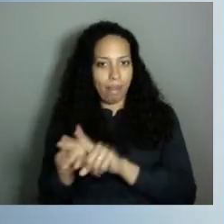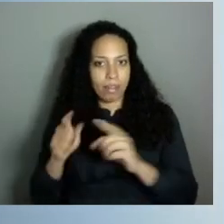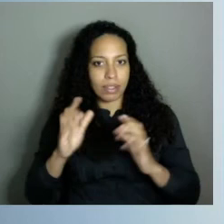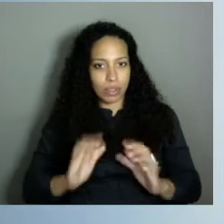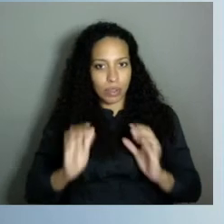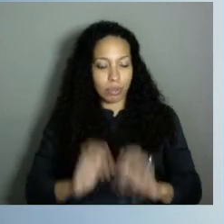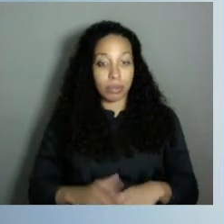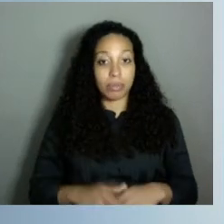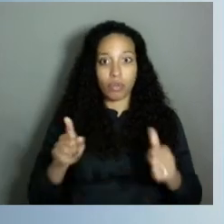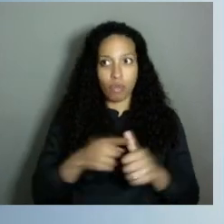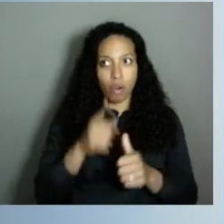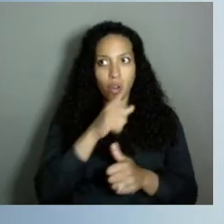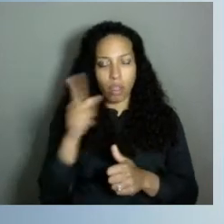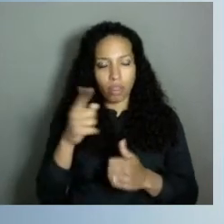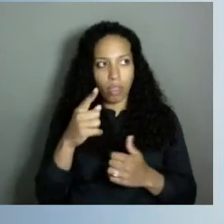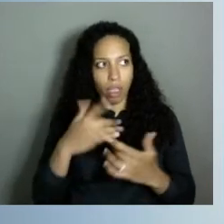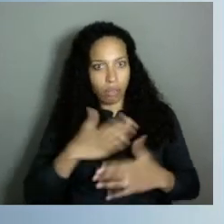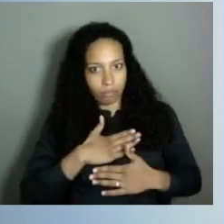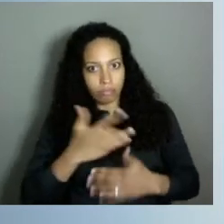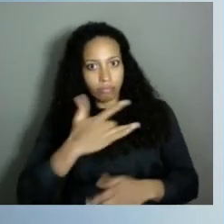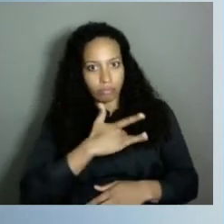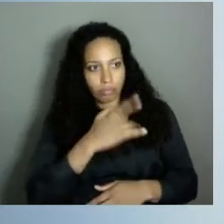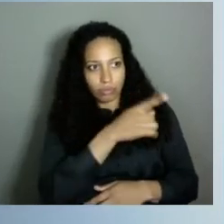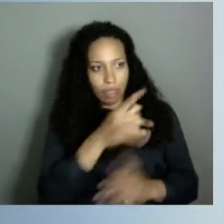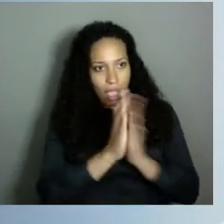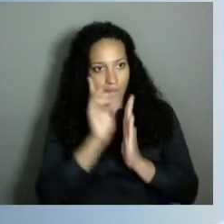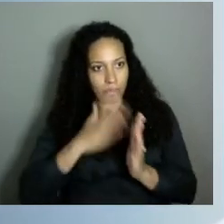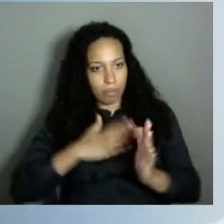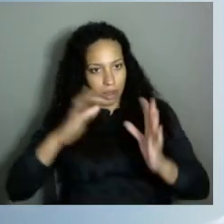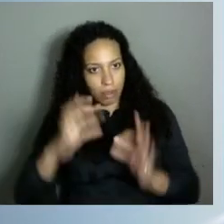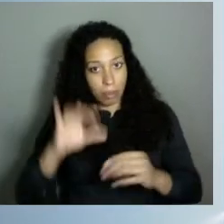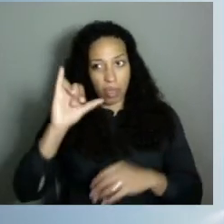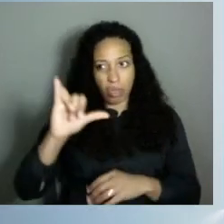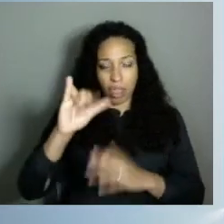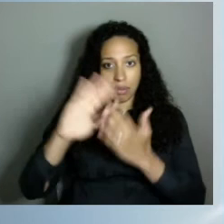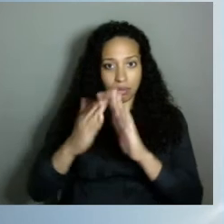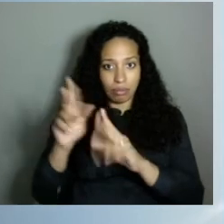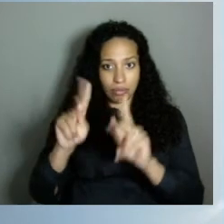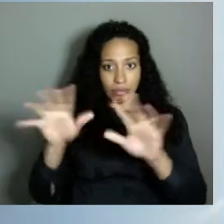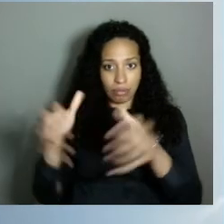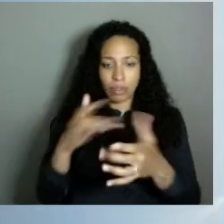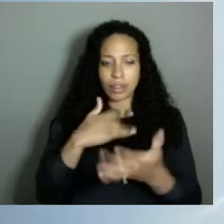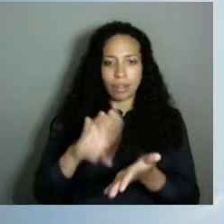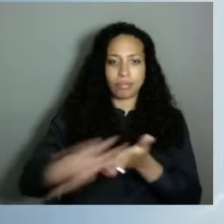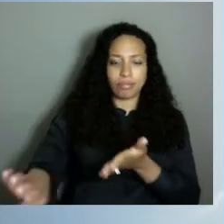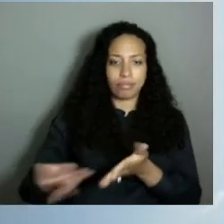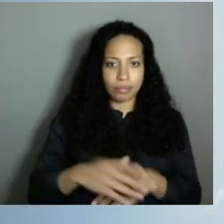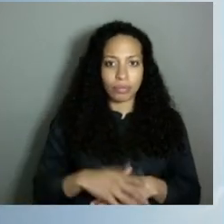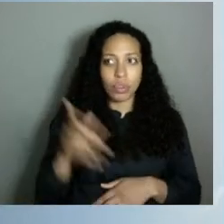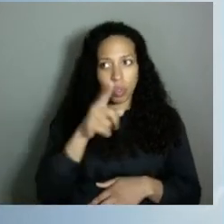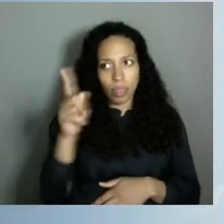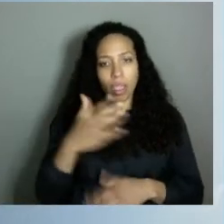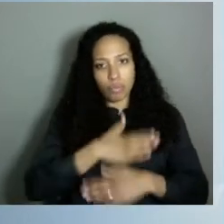pleased that someone cared to ask for their input. This is an underserved segment of the population when it comes to product design, and they appreciated having a voice and